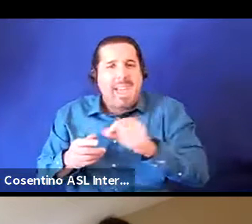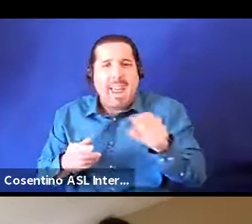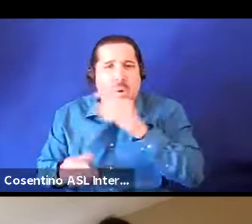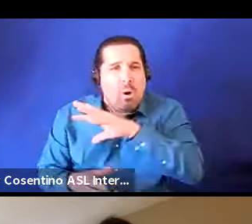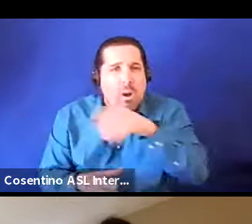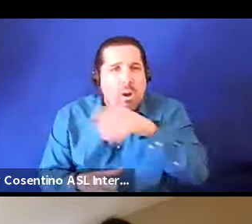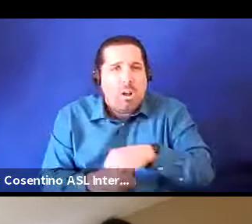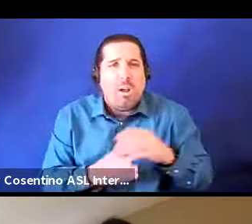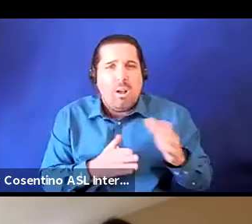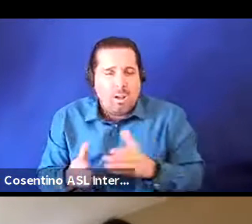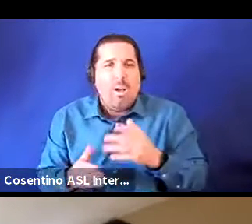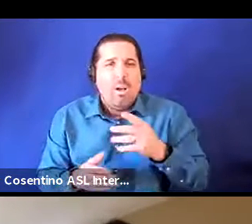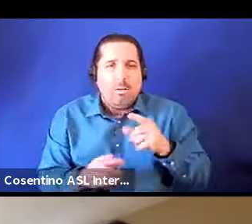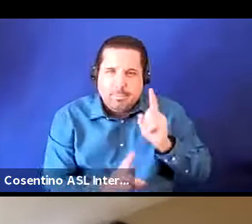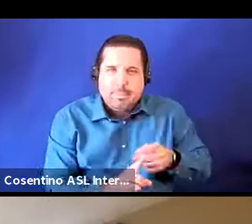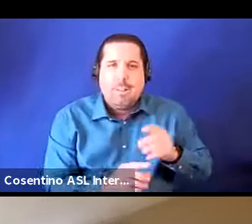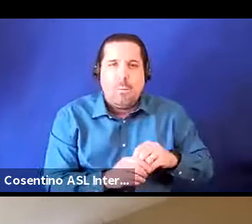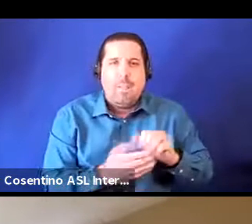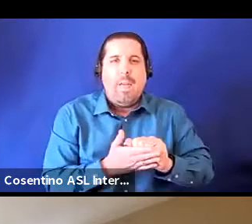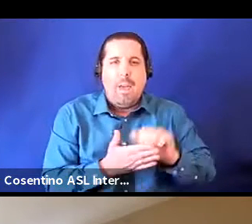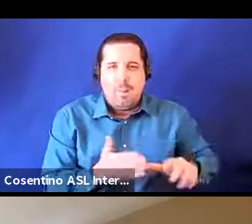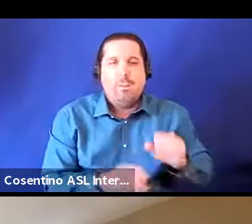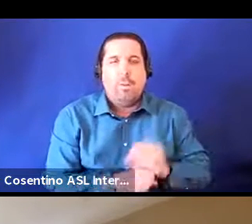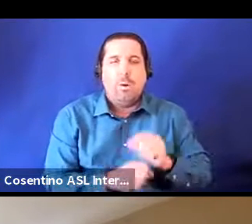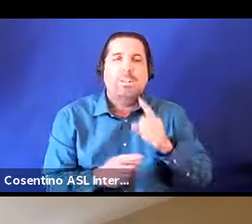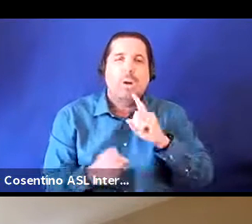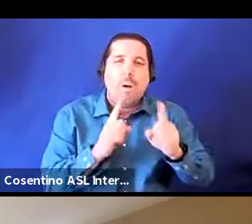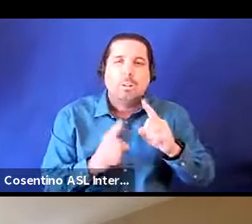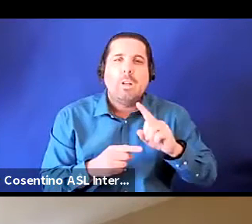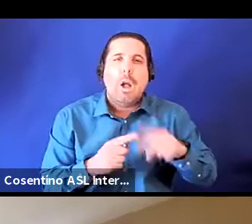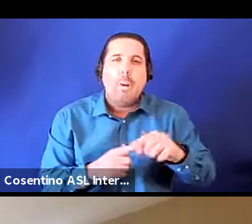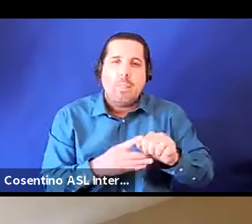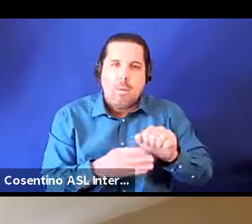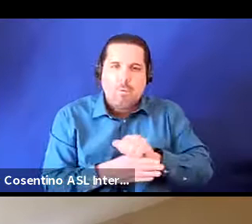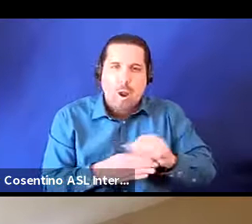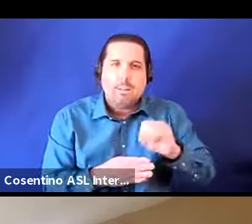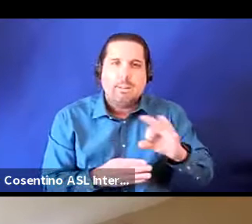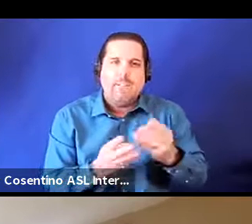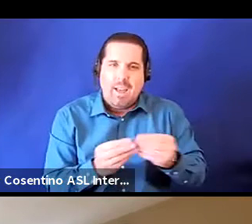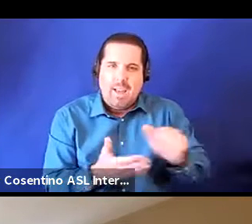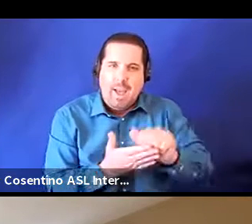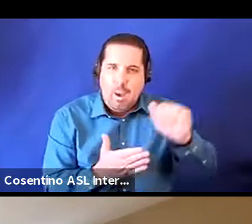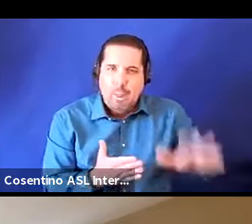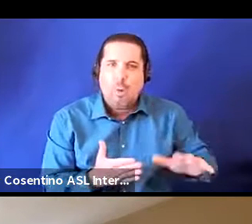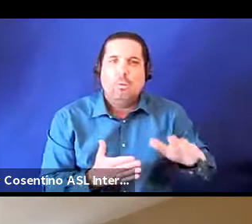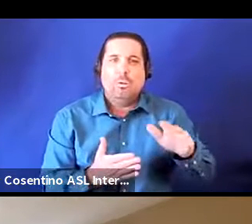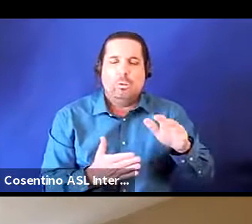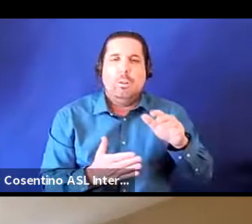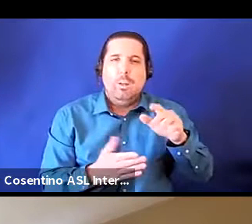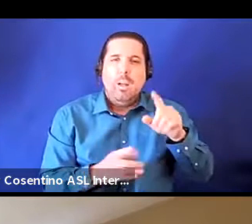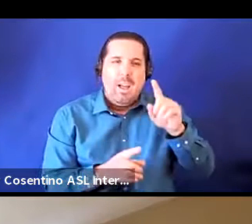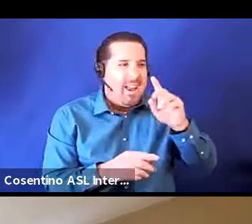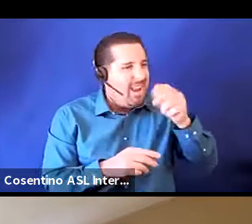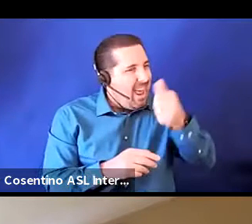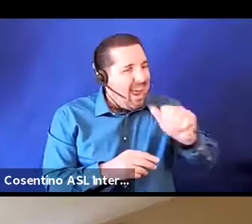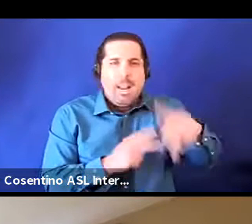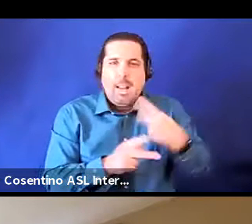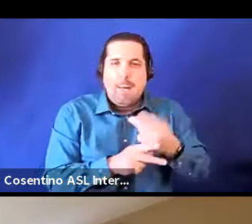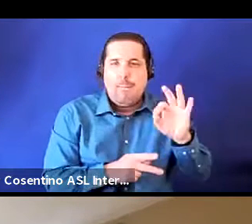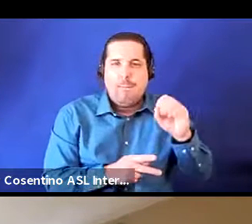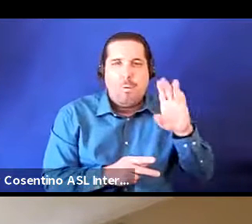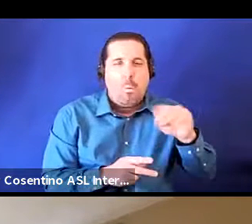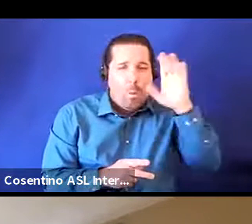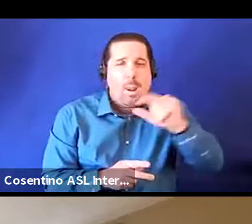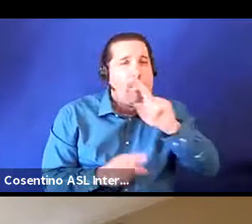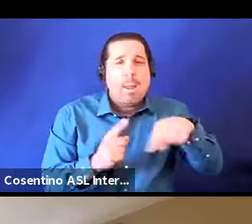experiences in abolitionist work. It's a conversation about the practice of abolition, which can take many forms, and it's not going to be a philosophical conversation